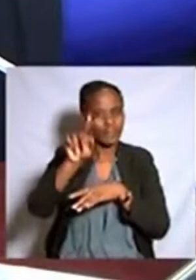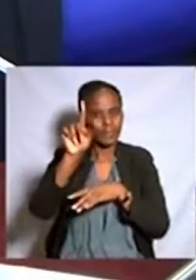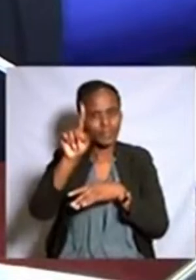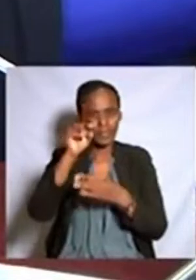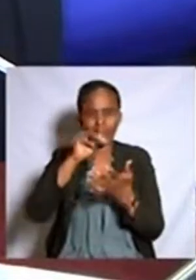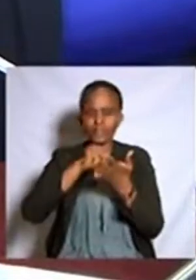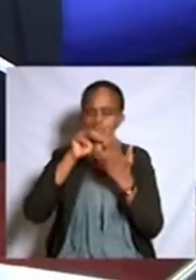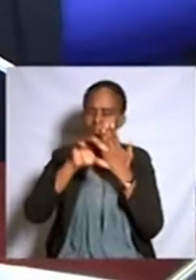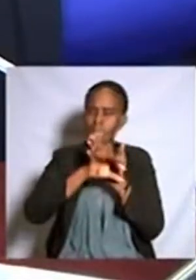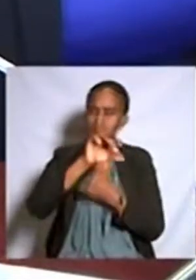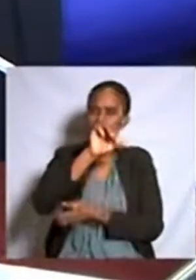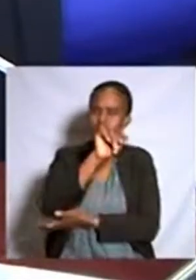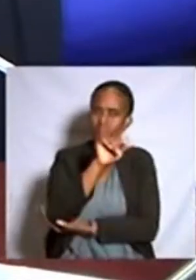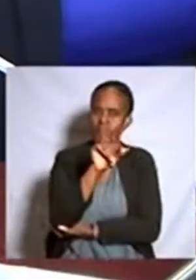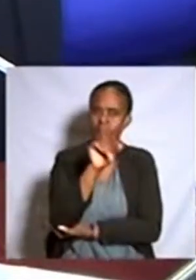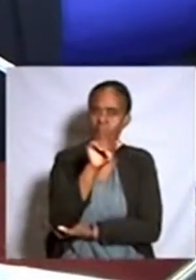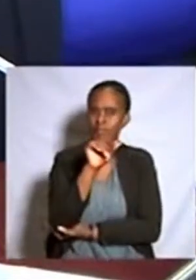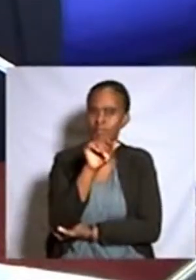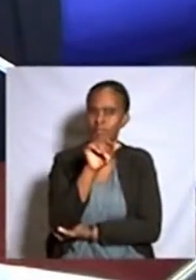March